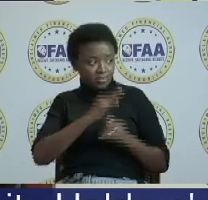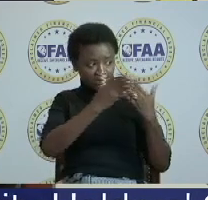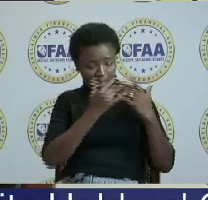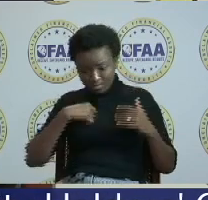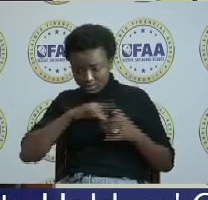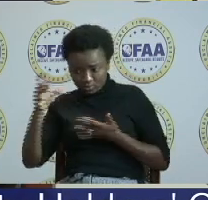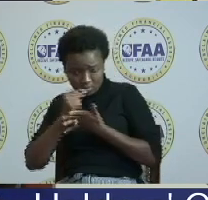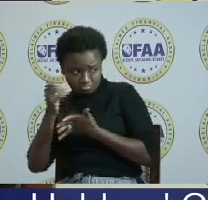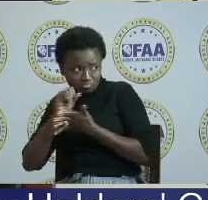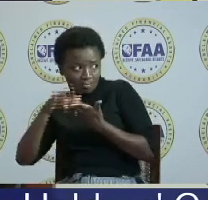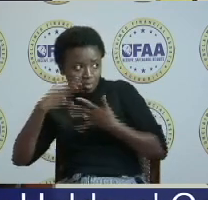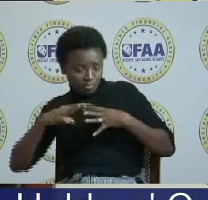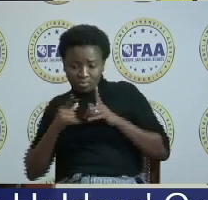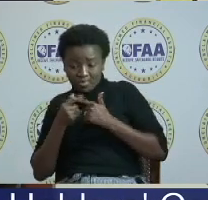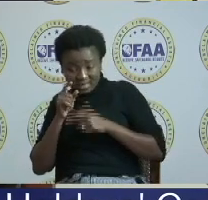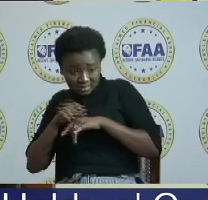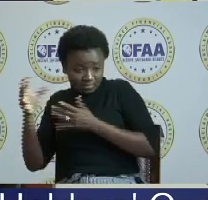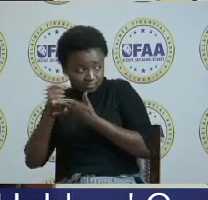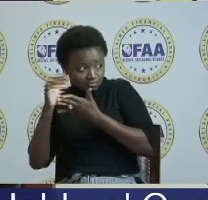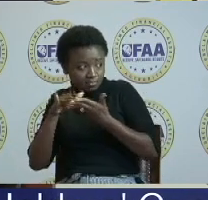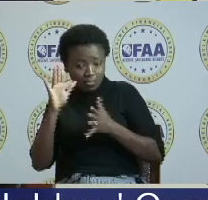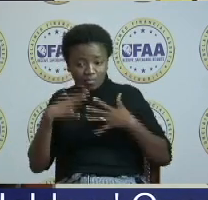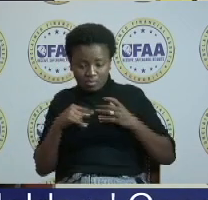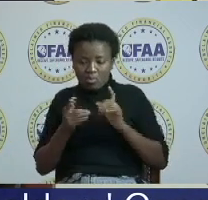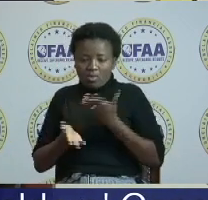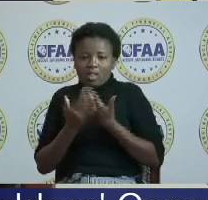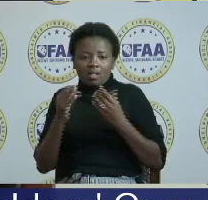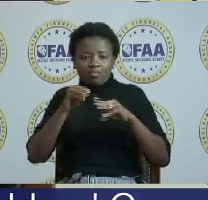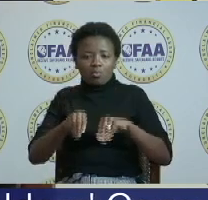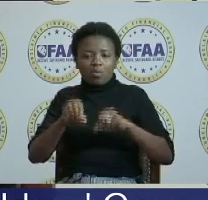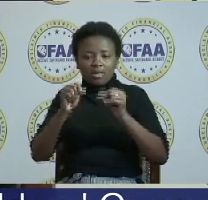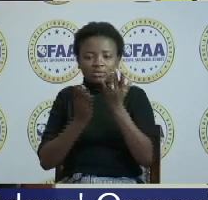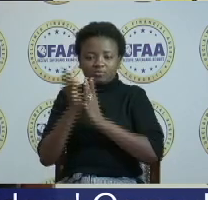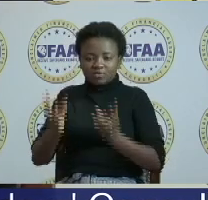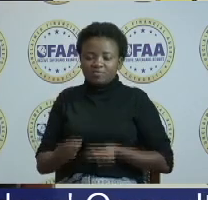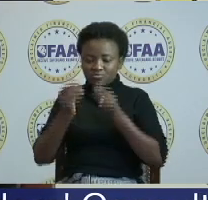capacity so that we can again improve the quality of service